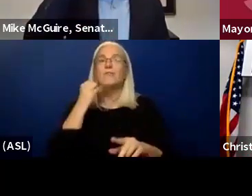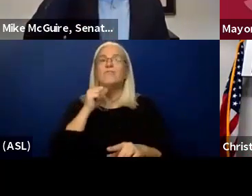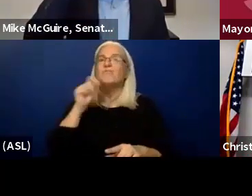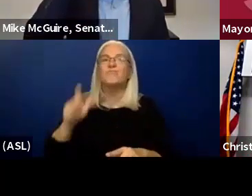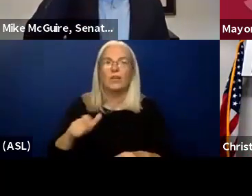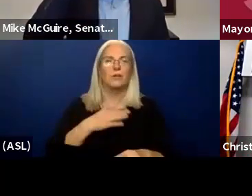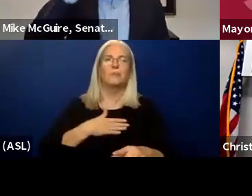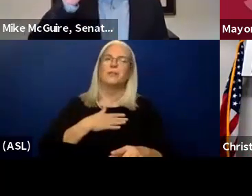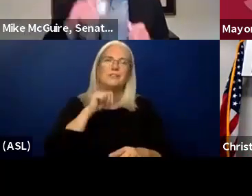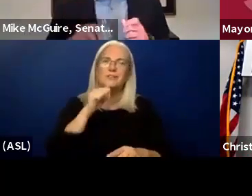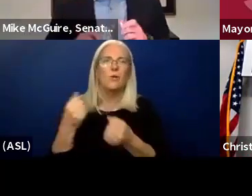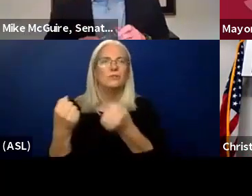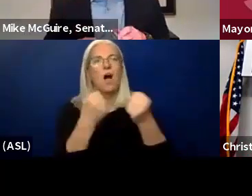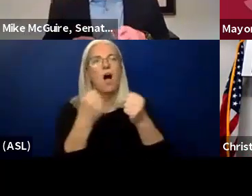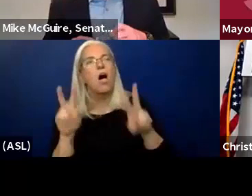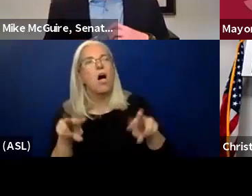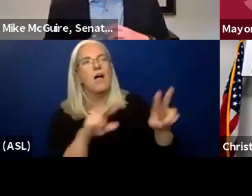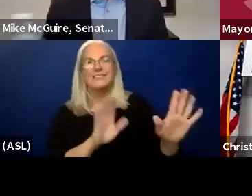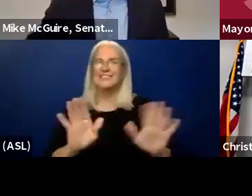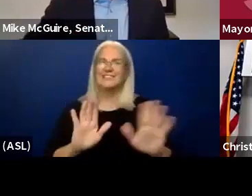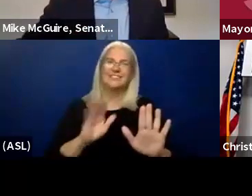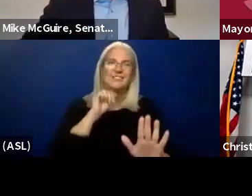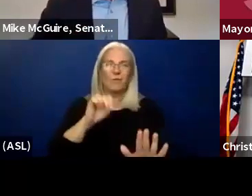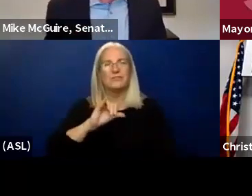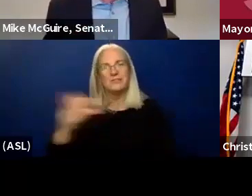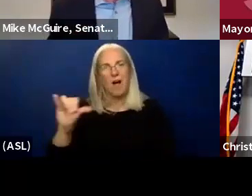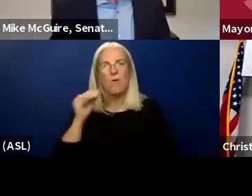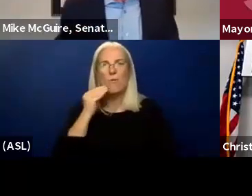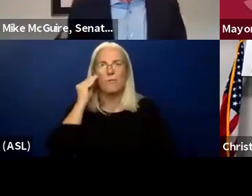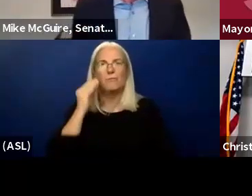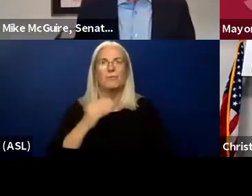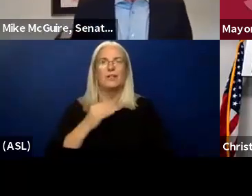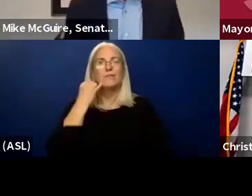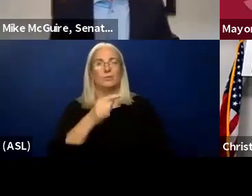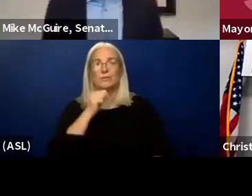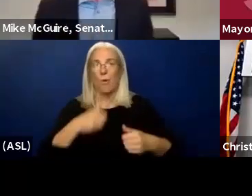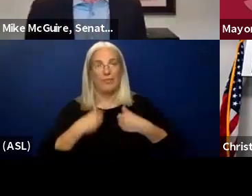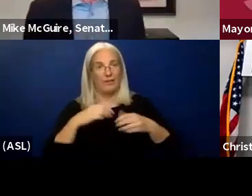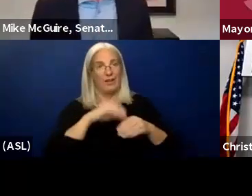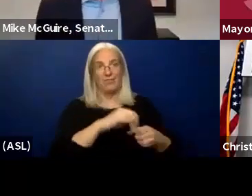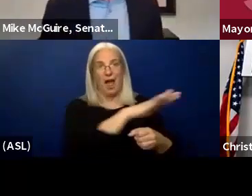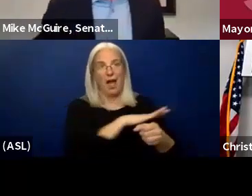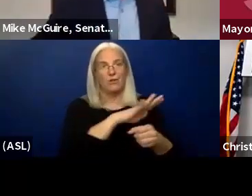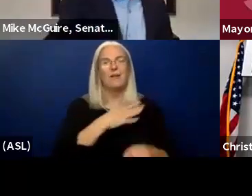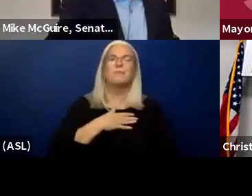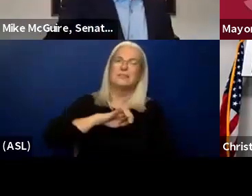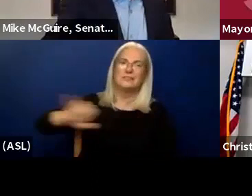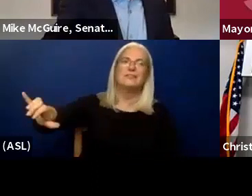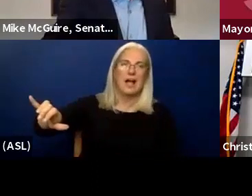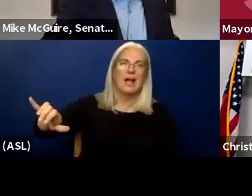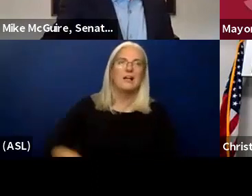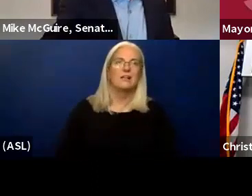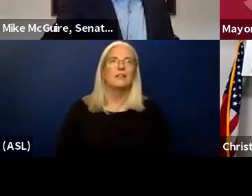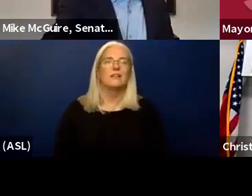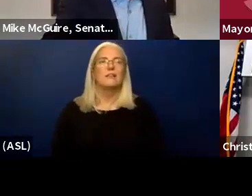certainly if you don't live in the area, please don't come over to take a look at what's going on, because it just jams traffic up that much more. And we got a lot